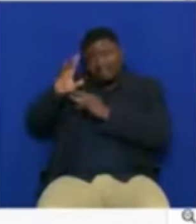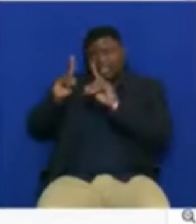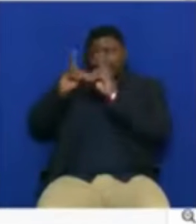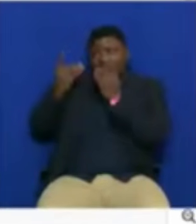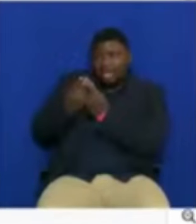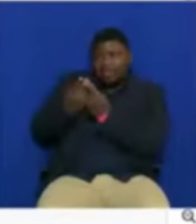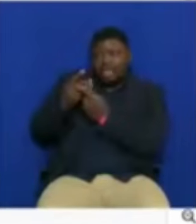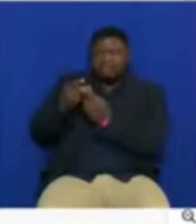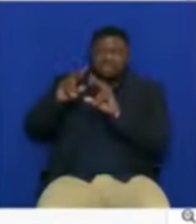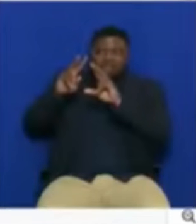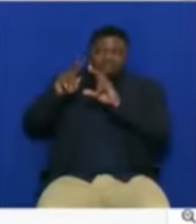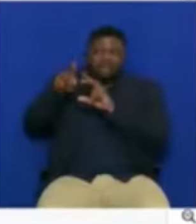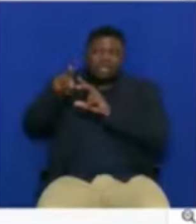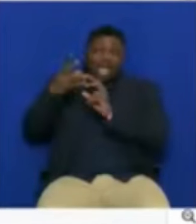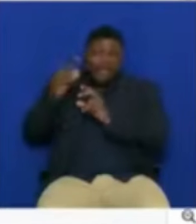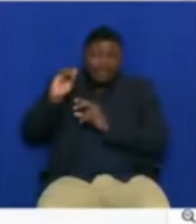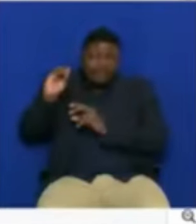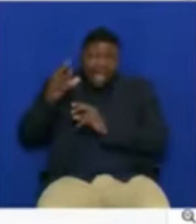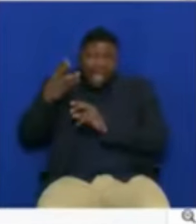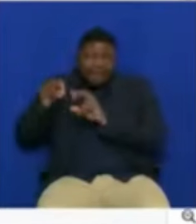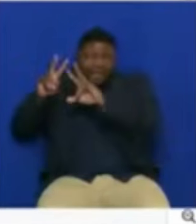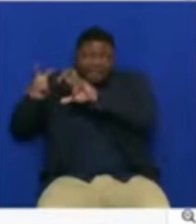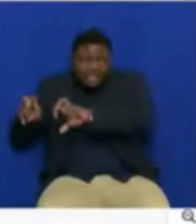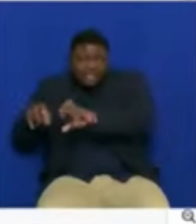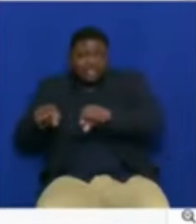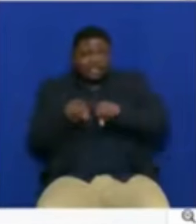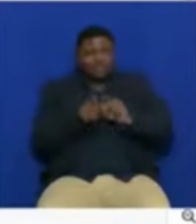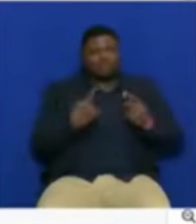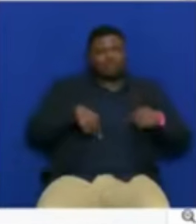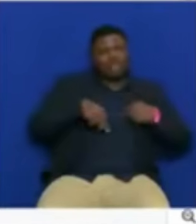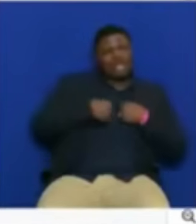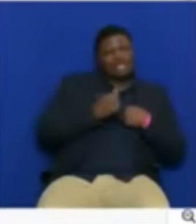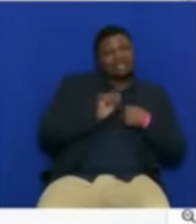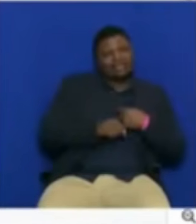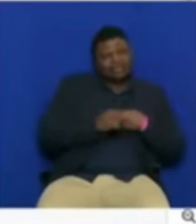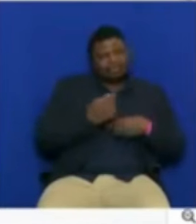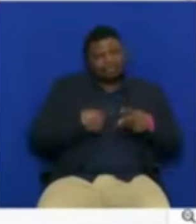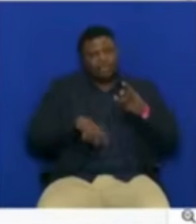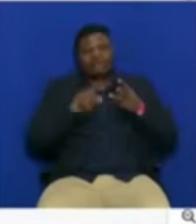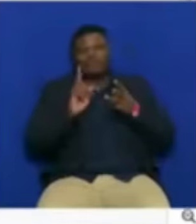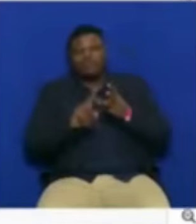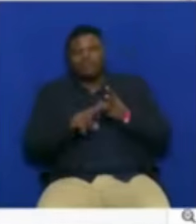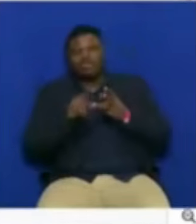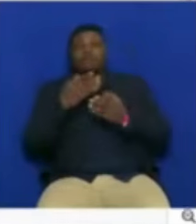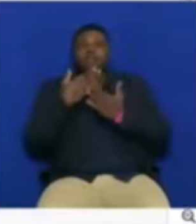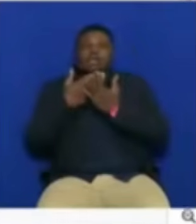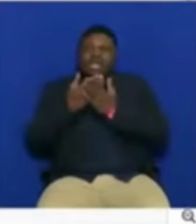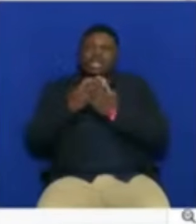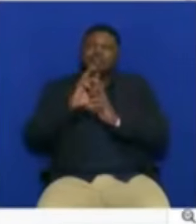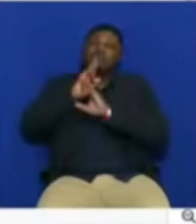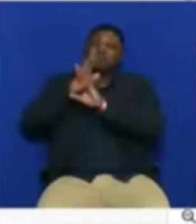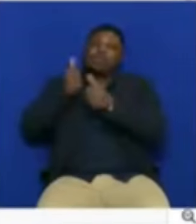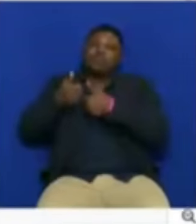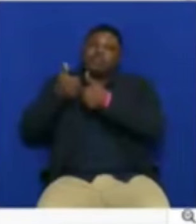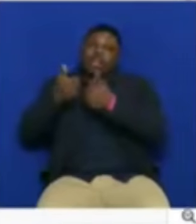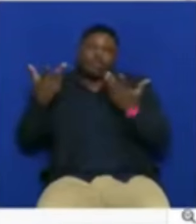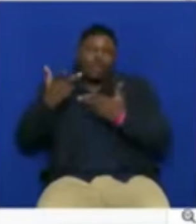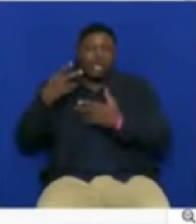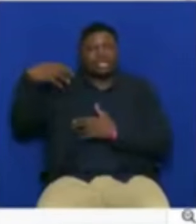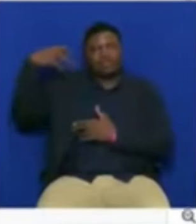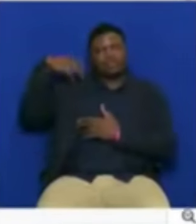is submitted on the 4th of November to the minister. If you turn, then it's submitted